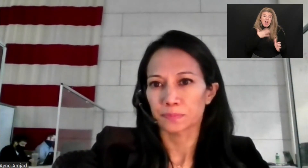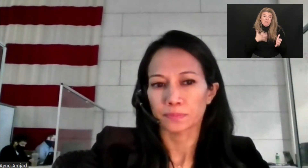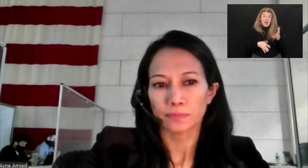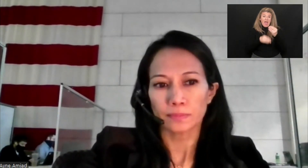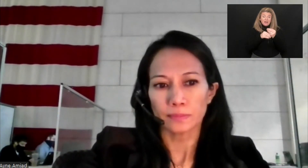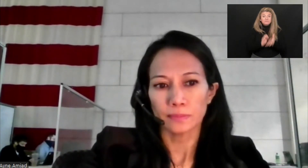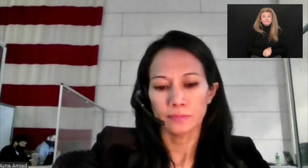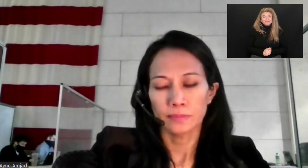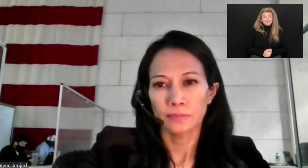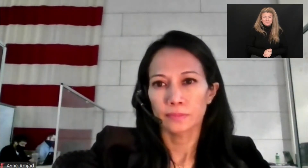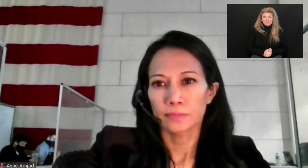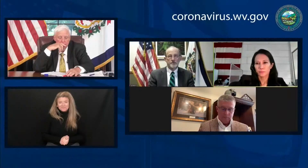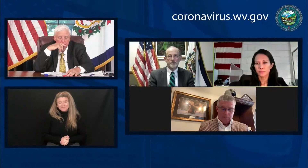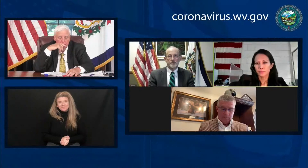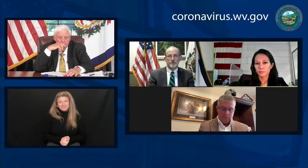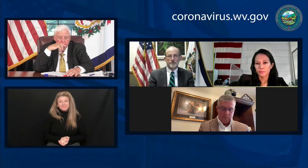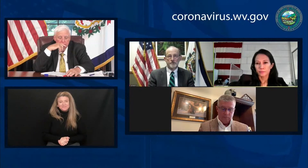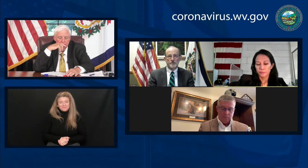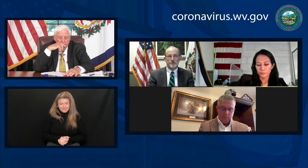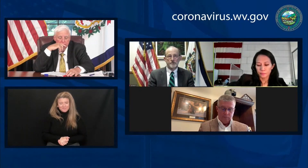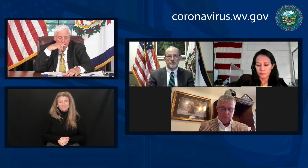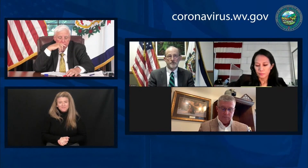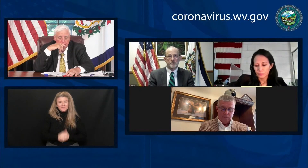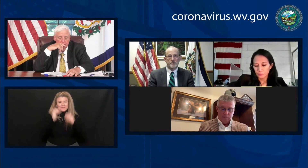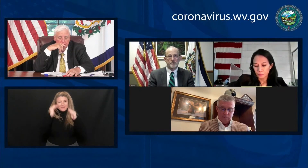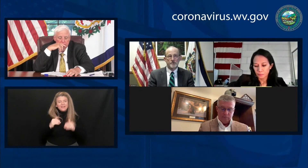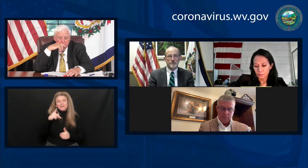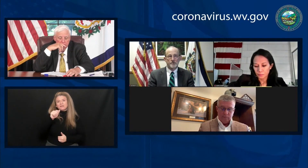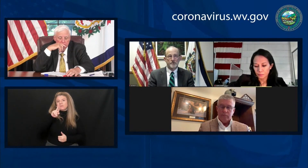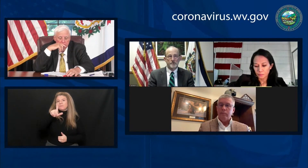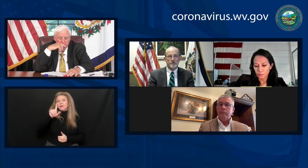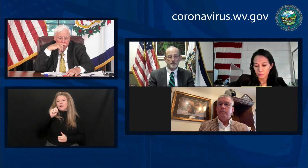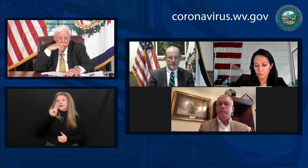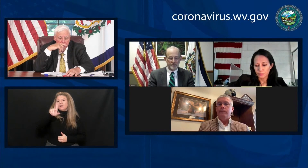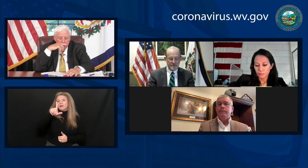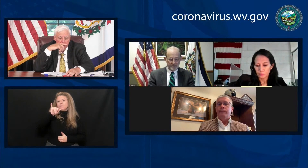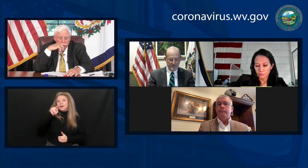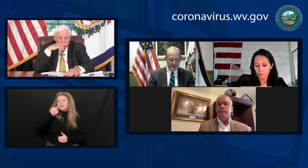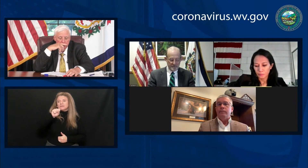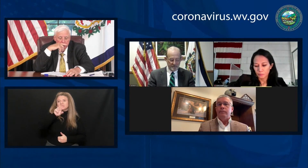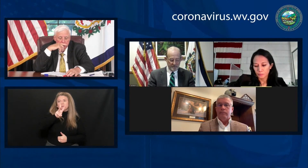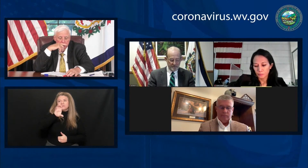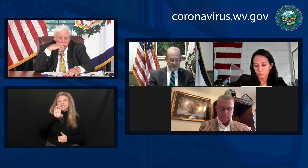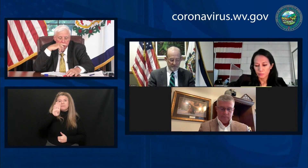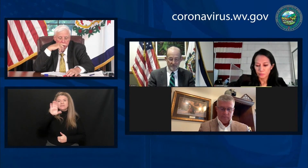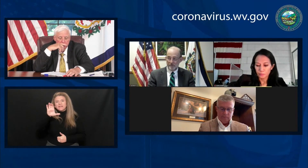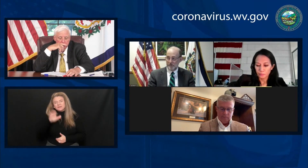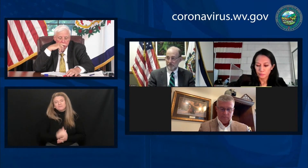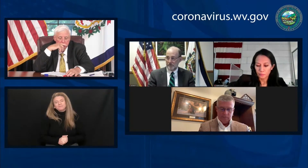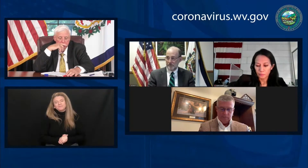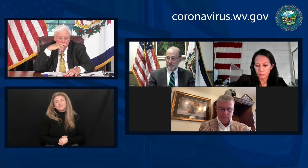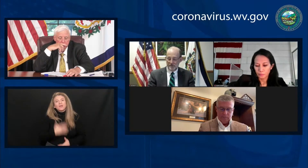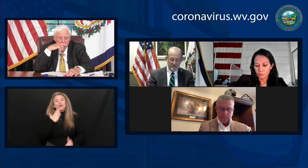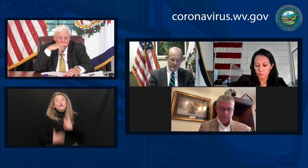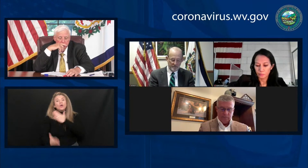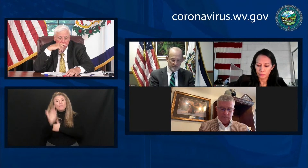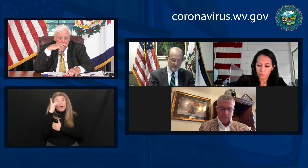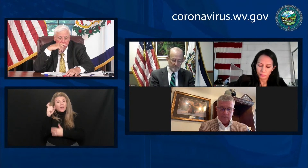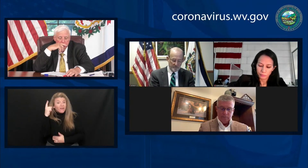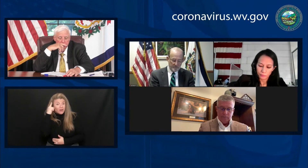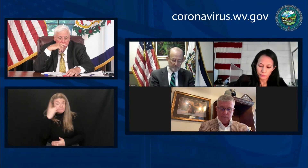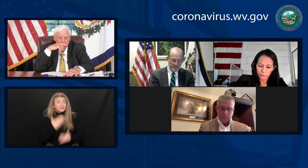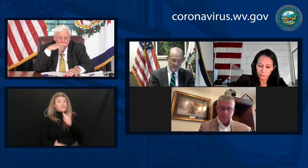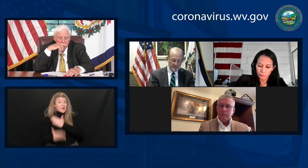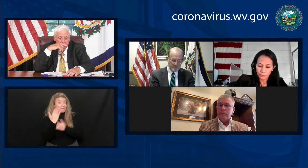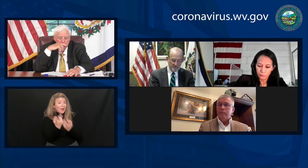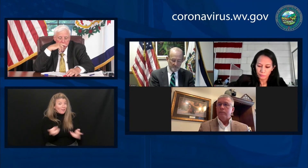Thanks. All right, thank you, Mark. Next to Paul Mullen with WCBC. Good morning, Governor. Good morning,